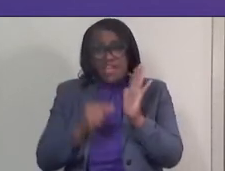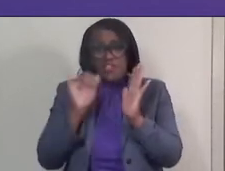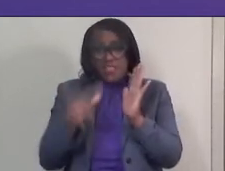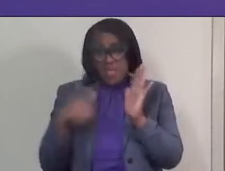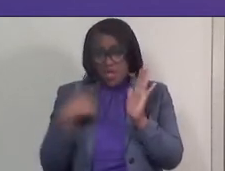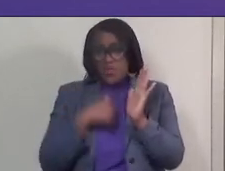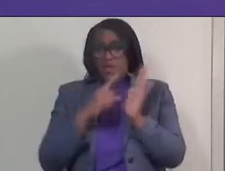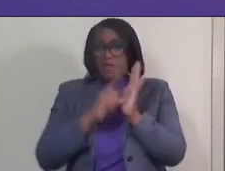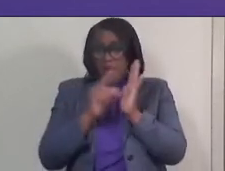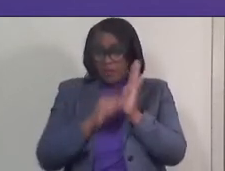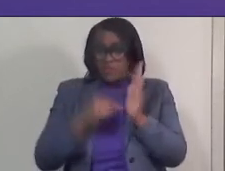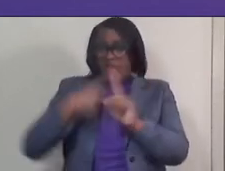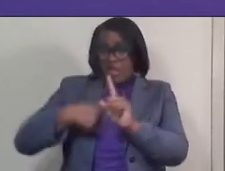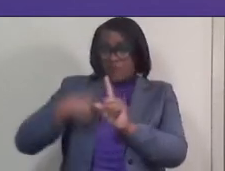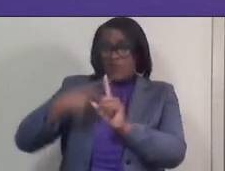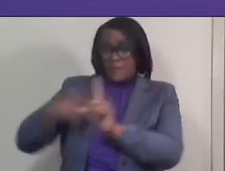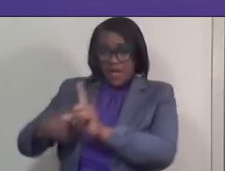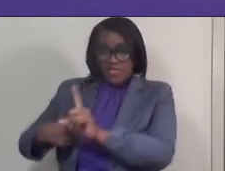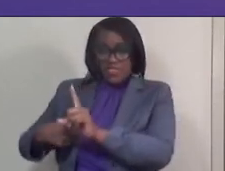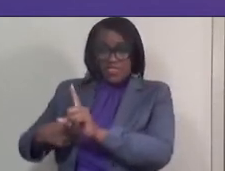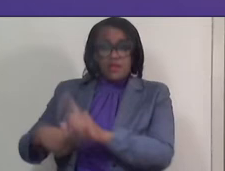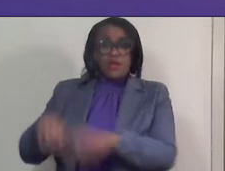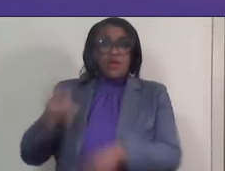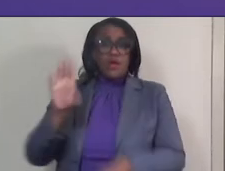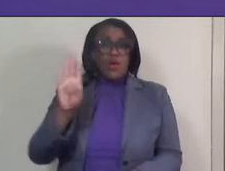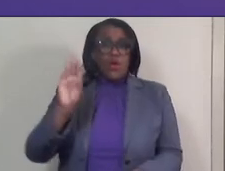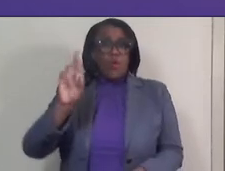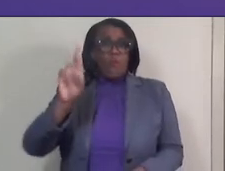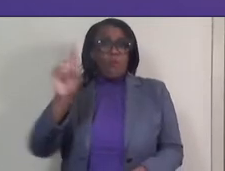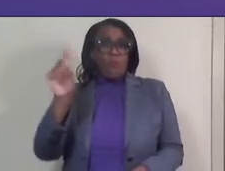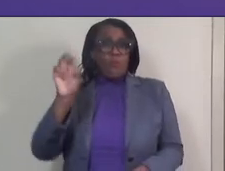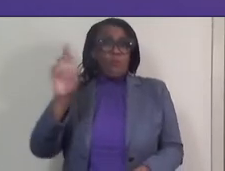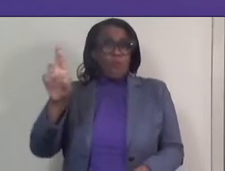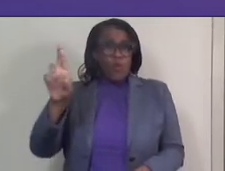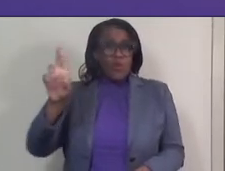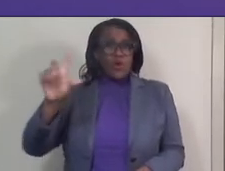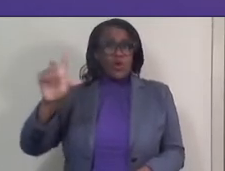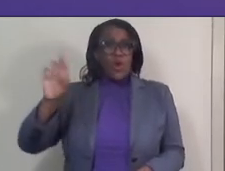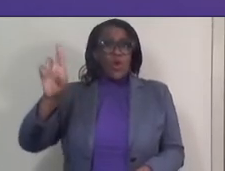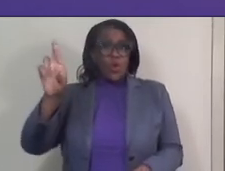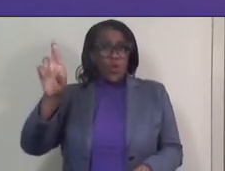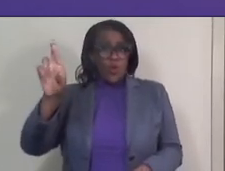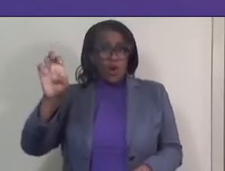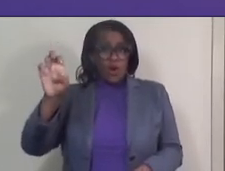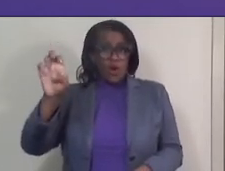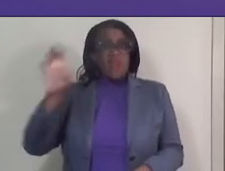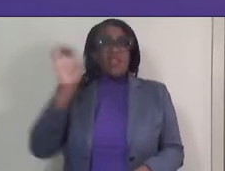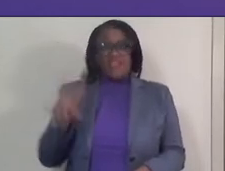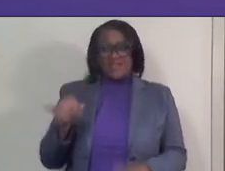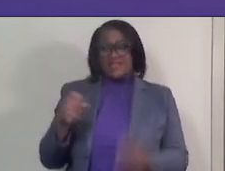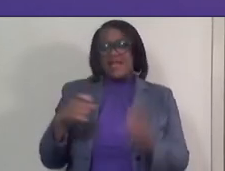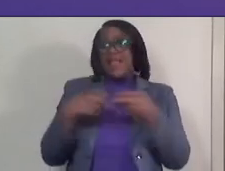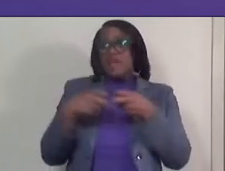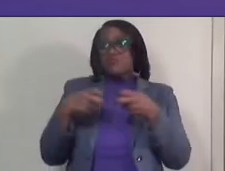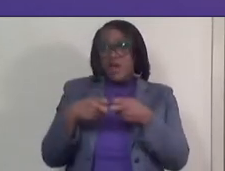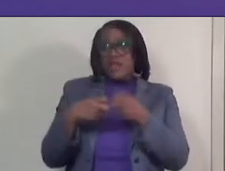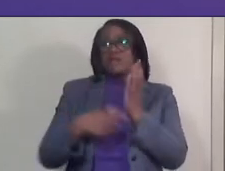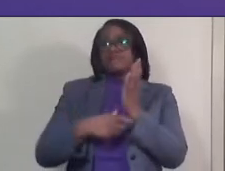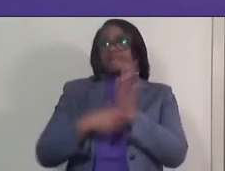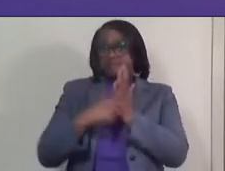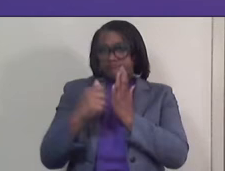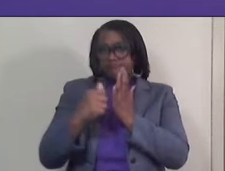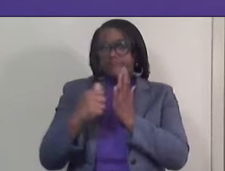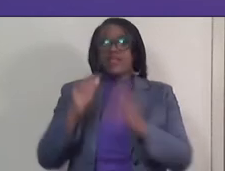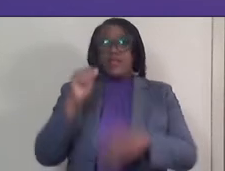every month called Border Lore, and it is an electronic journal. And right now we are running a whole series on